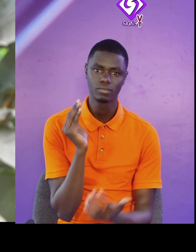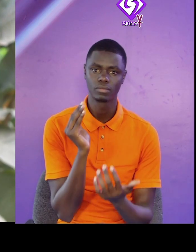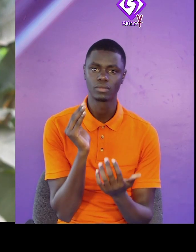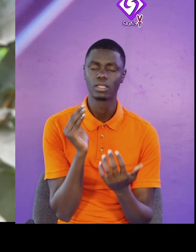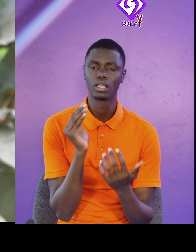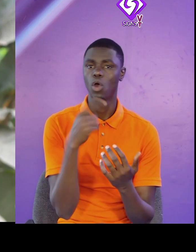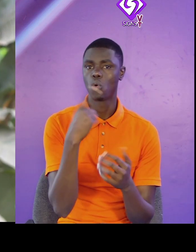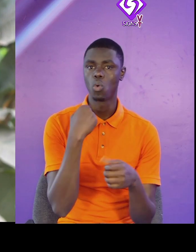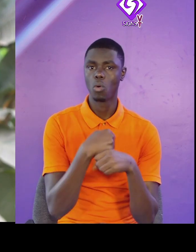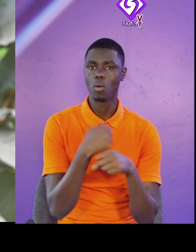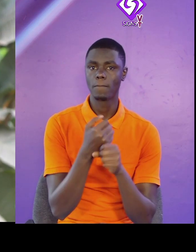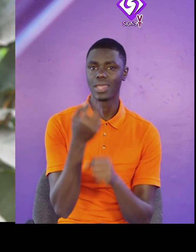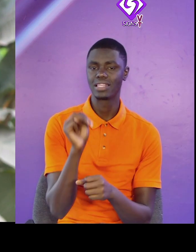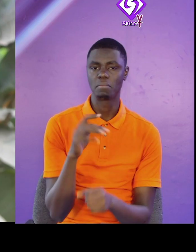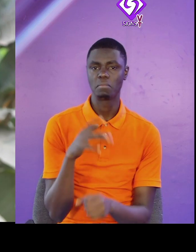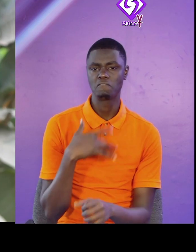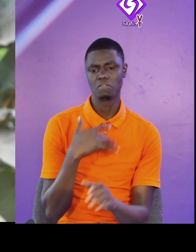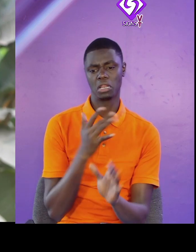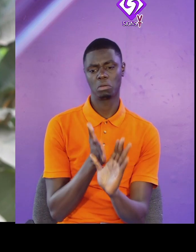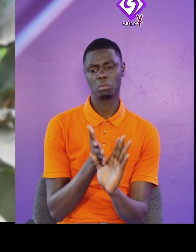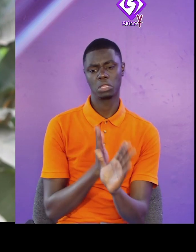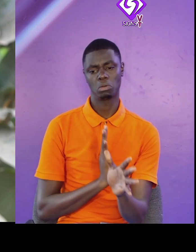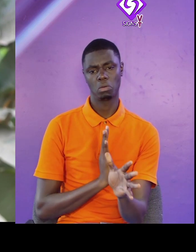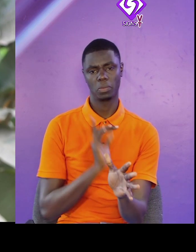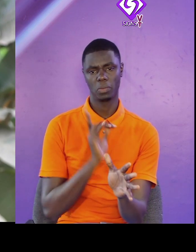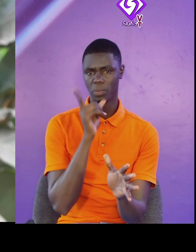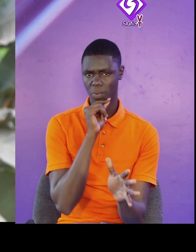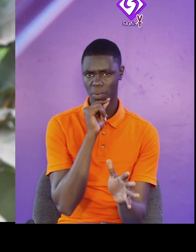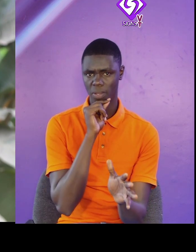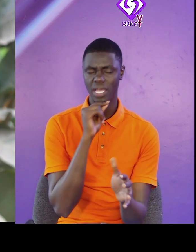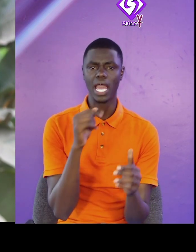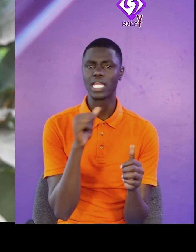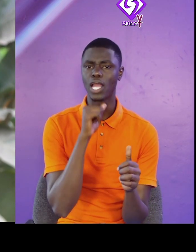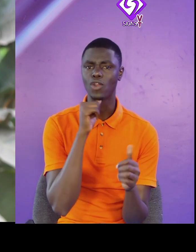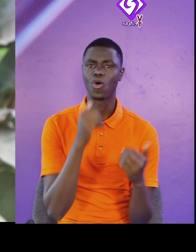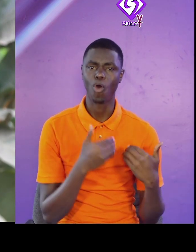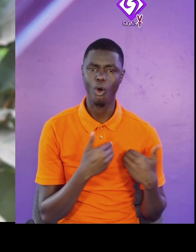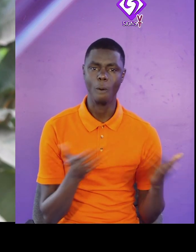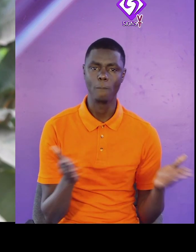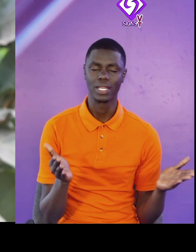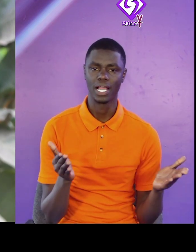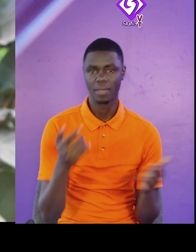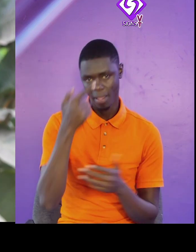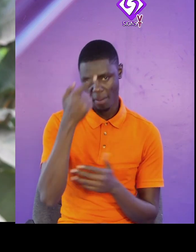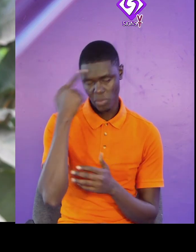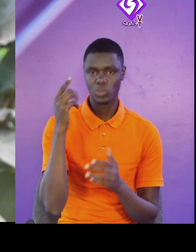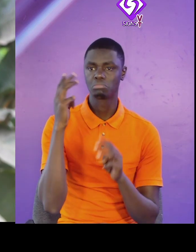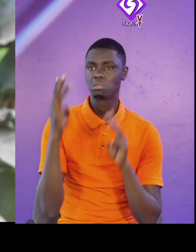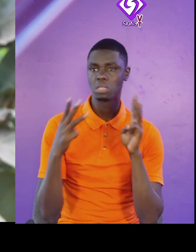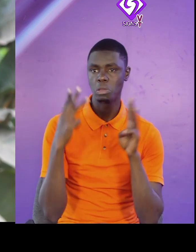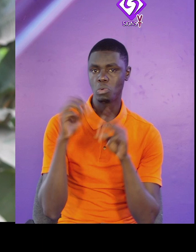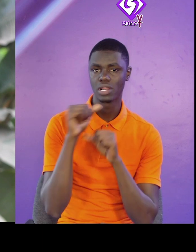feel a little bit more withdrawn and not open up as much because they're worried about the confidentiality